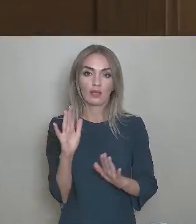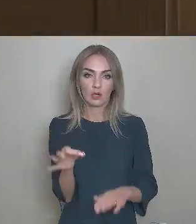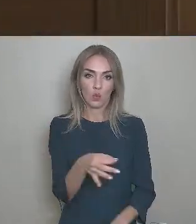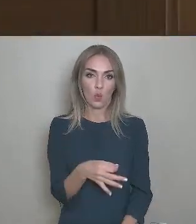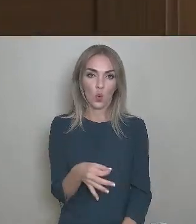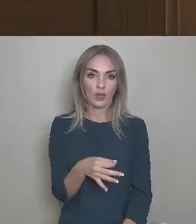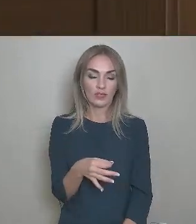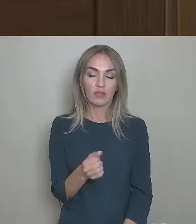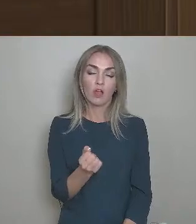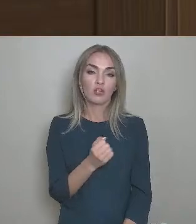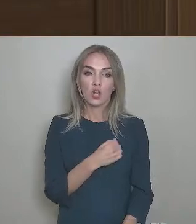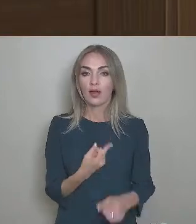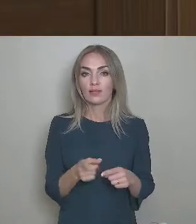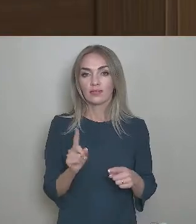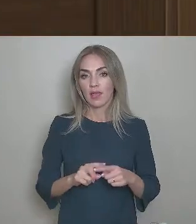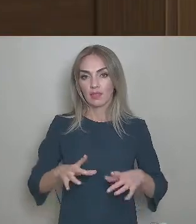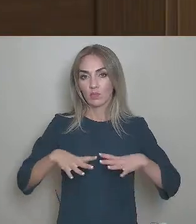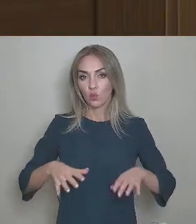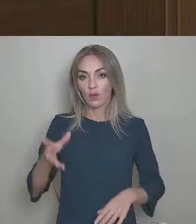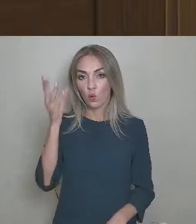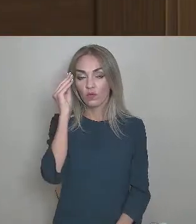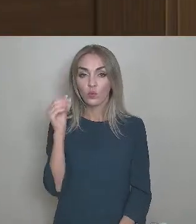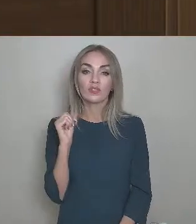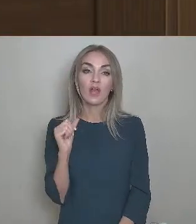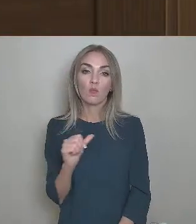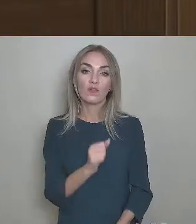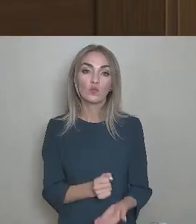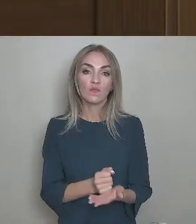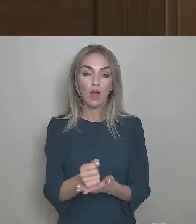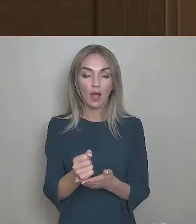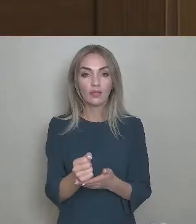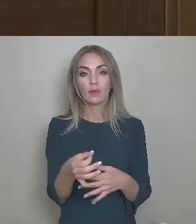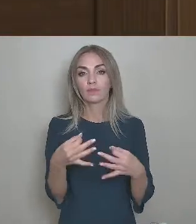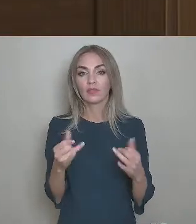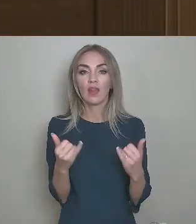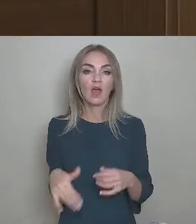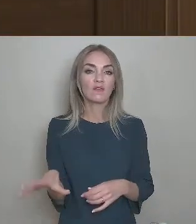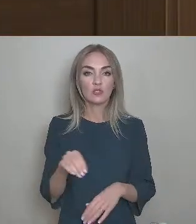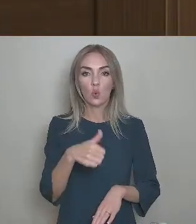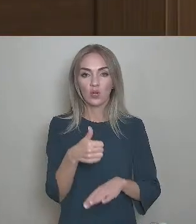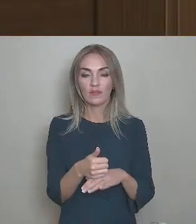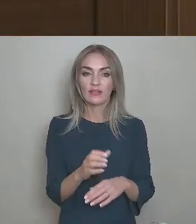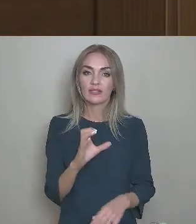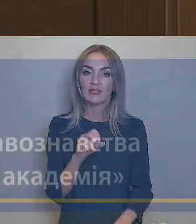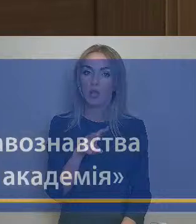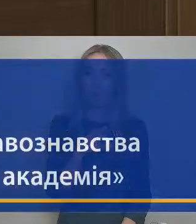why self-nomination is allowed for the oblast level? Unfortunately, it's not taken into account